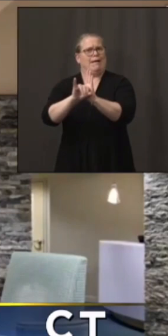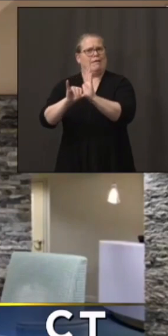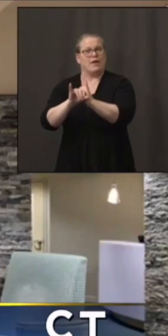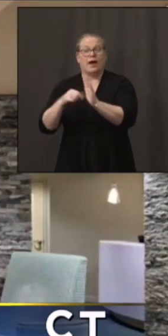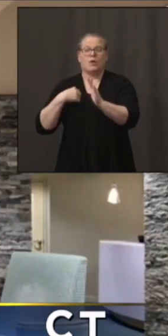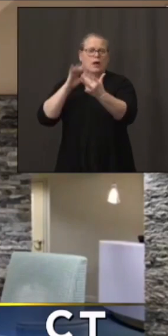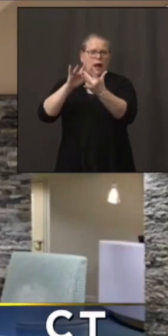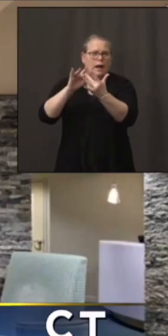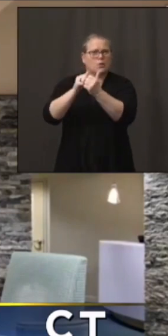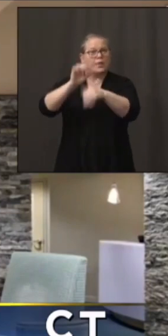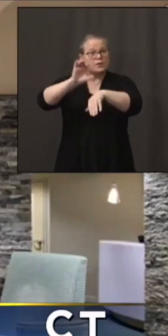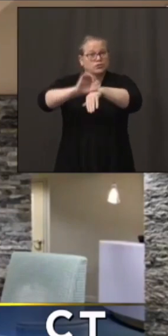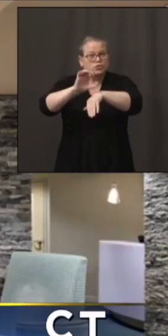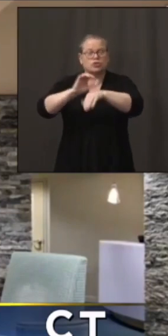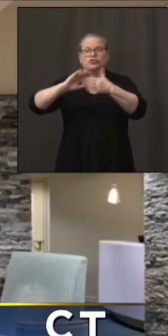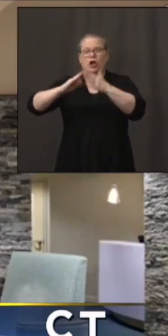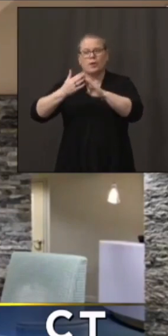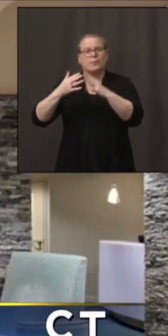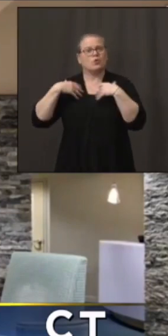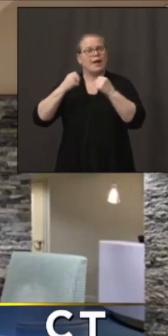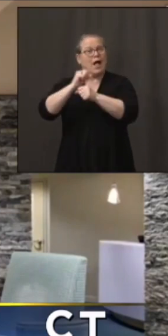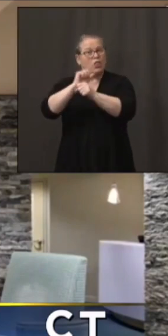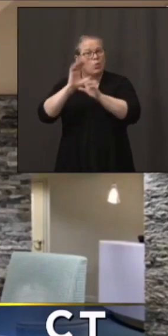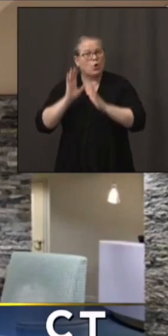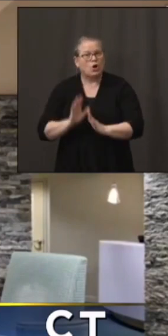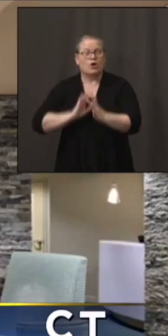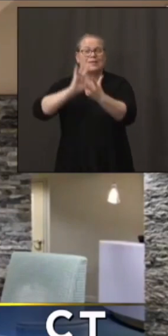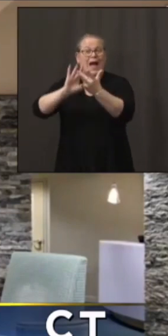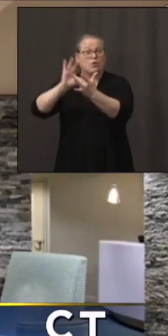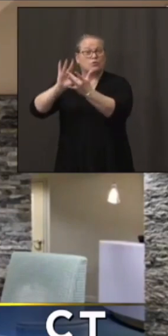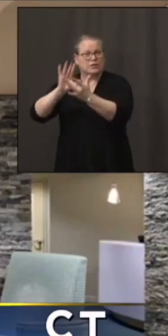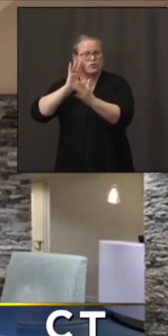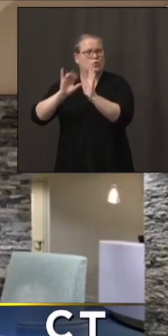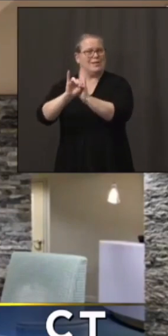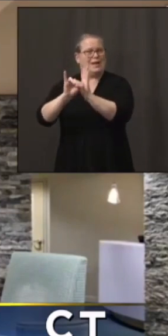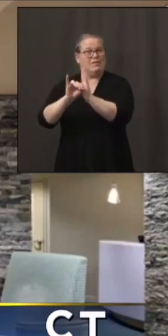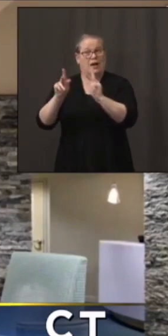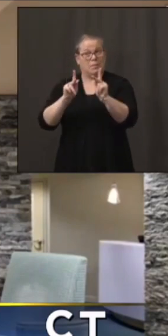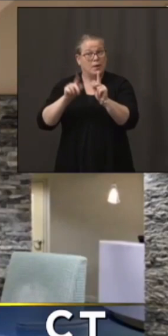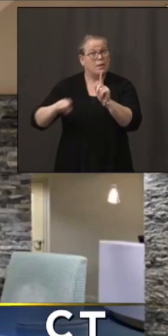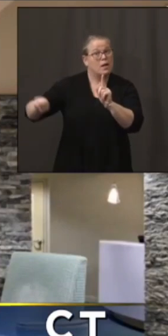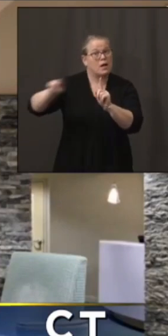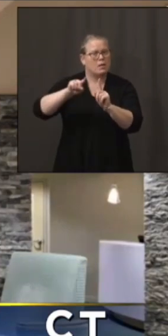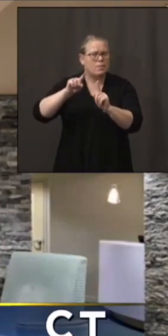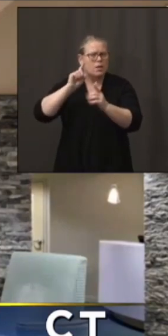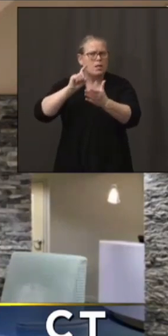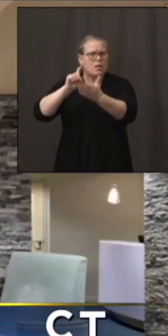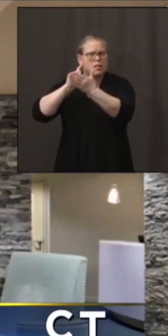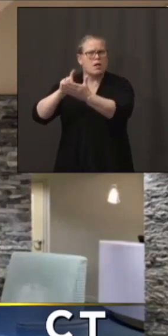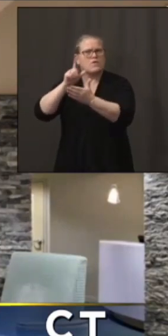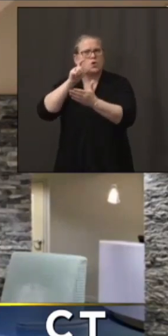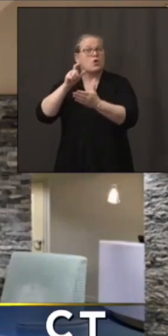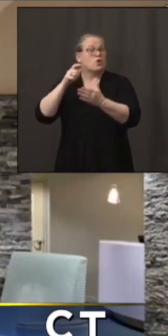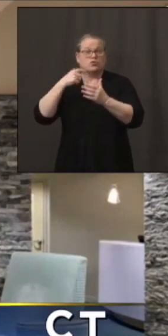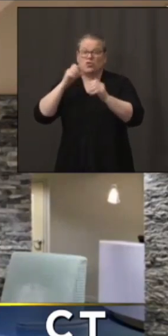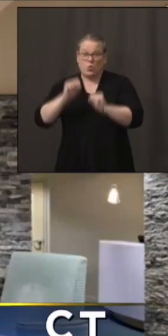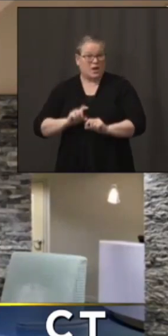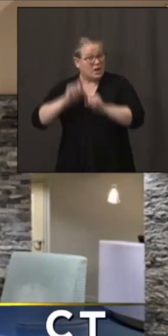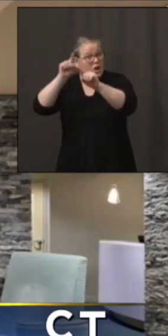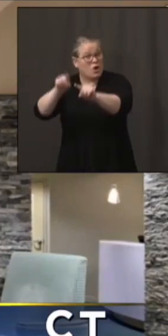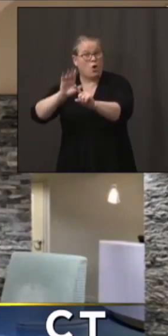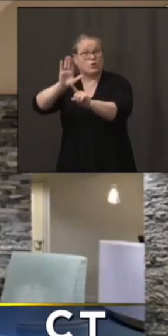community health workers, our outreach workers to identify those individuals and develop a plan to go and vaccinate them where they